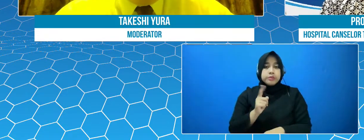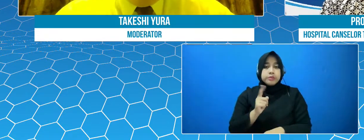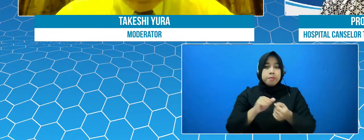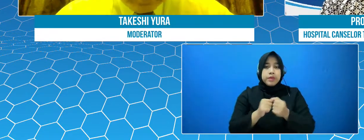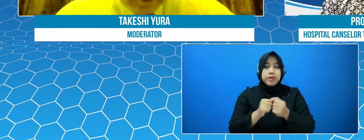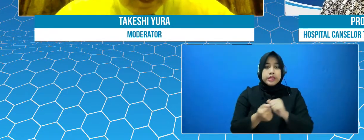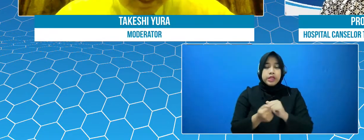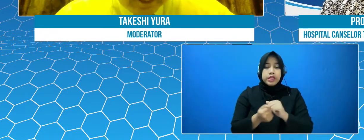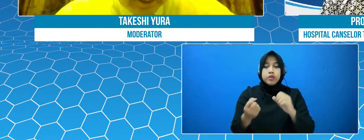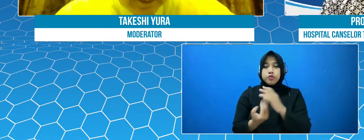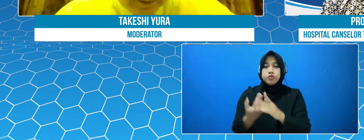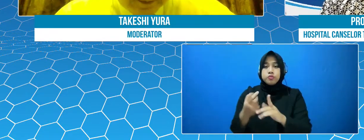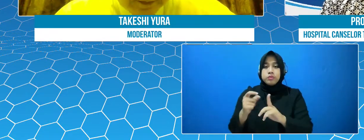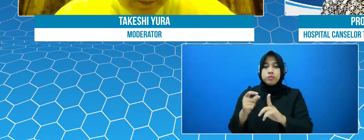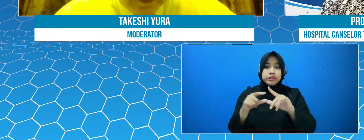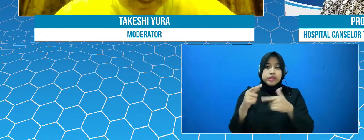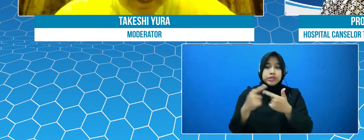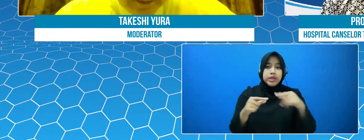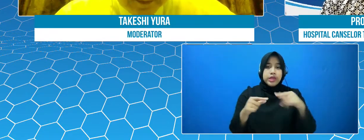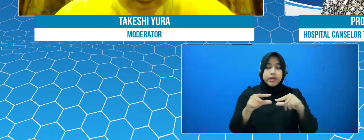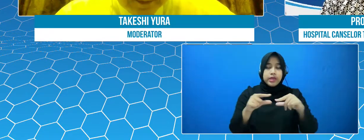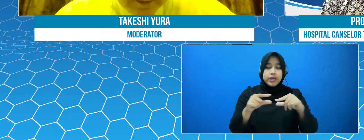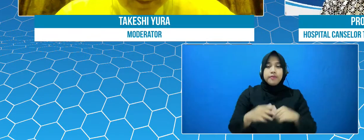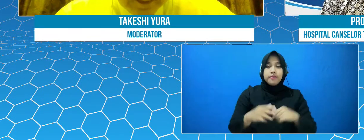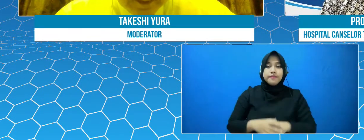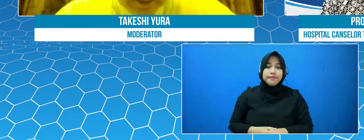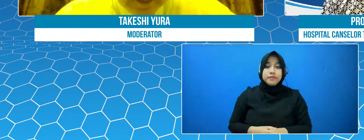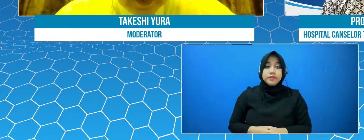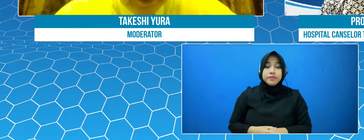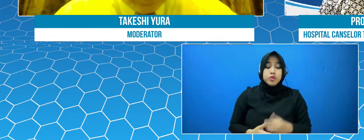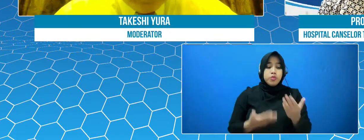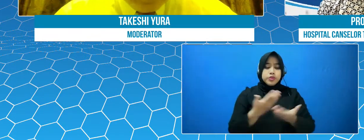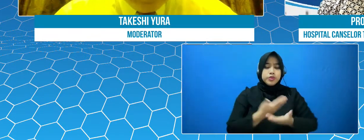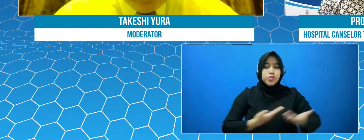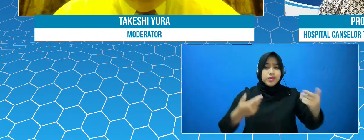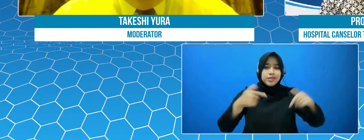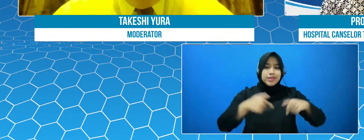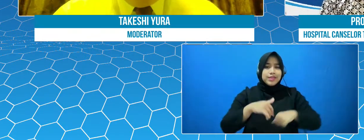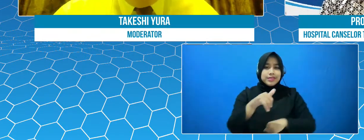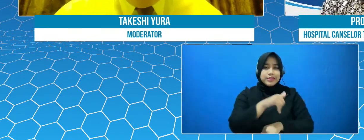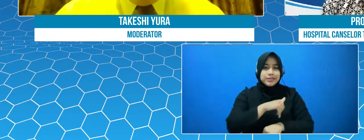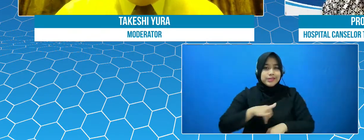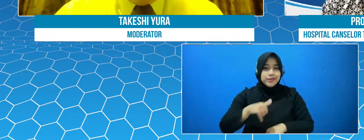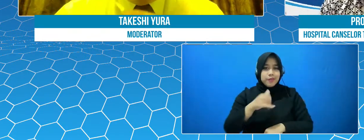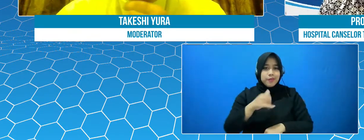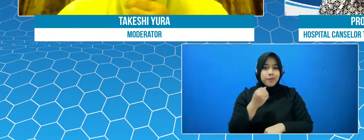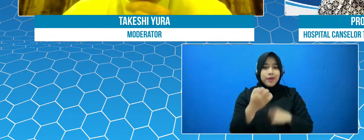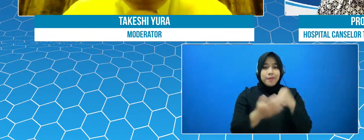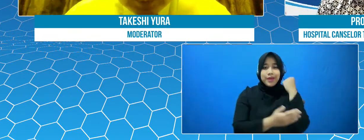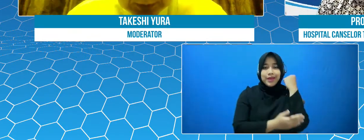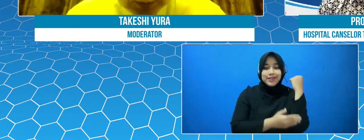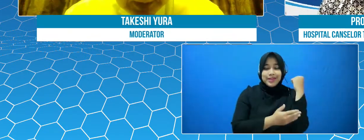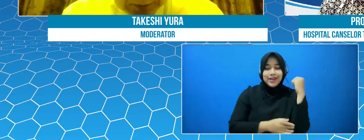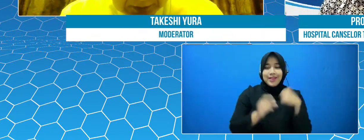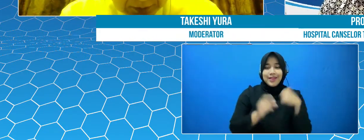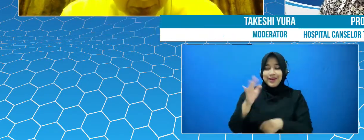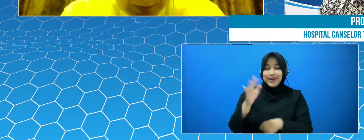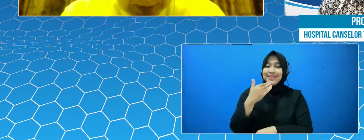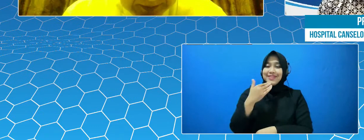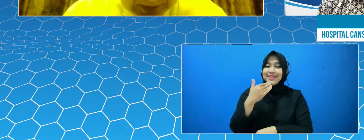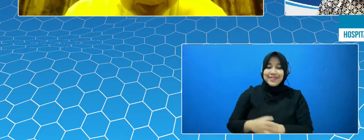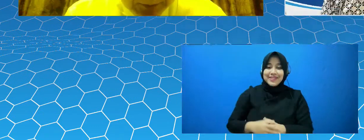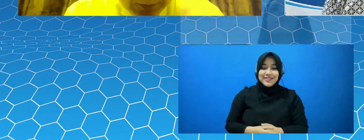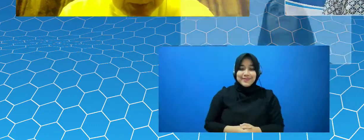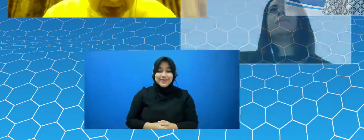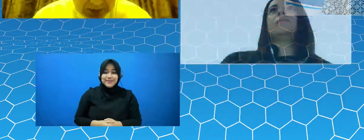Malaysia may be similar with other countries. That's my opinion. Thank you. So perhaps I can take the same question now